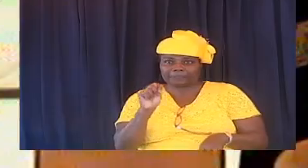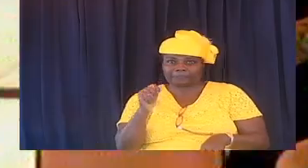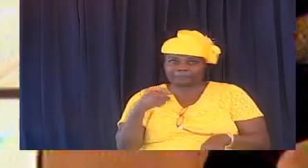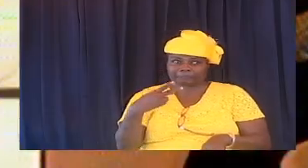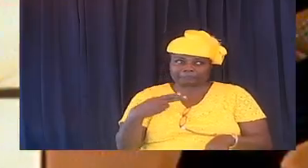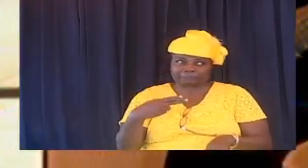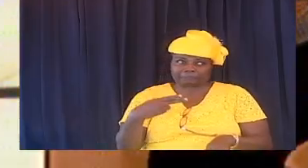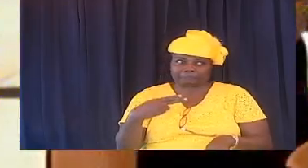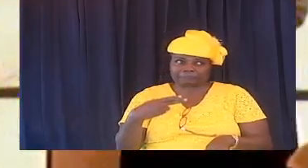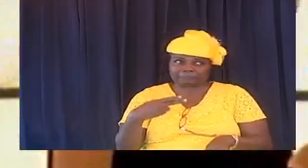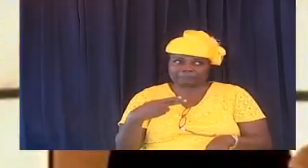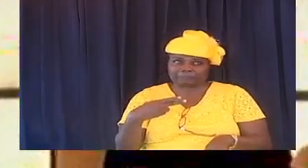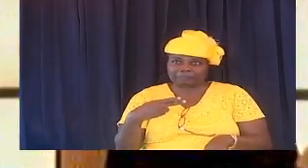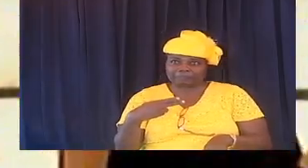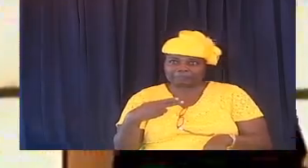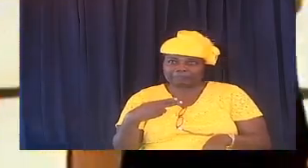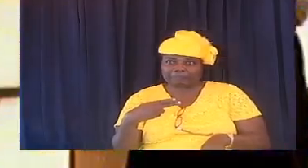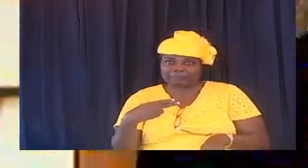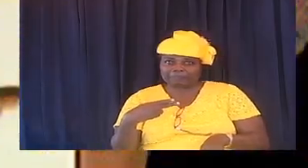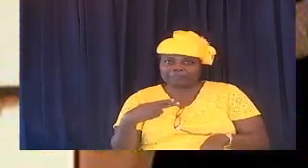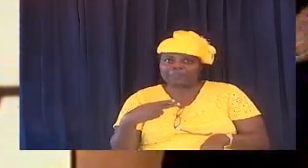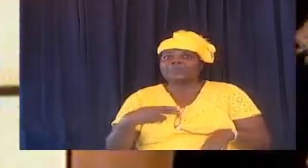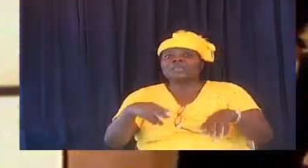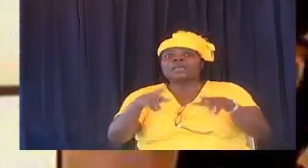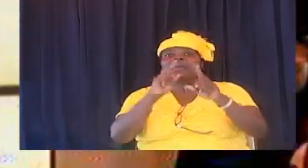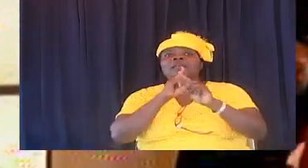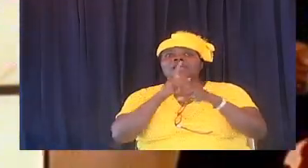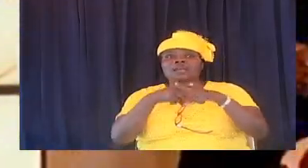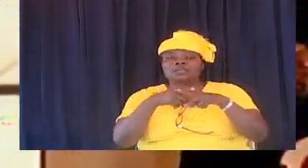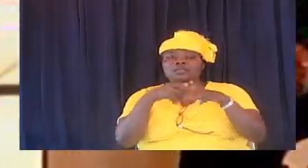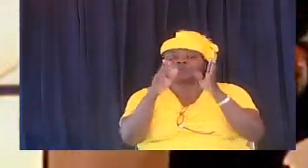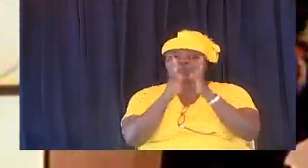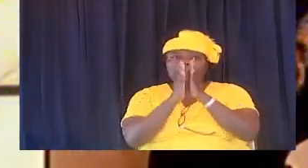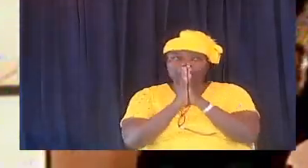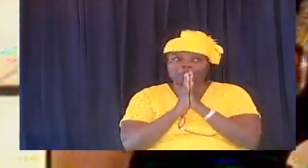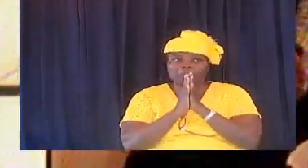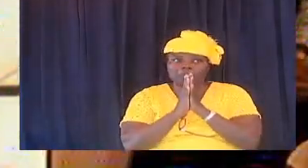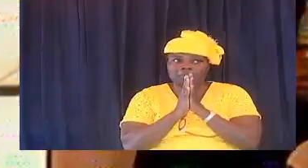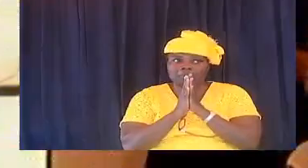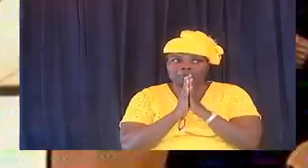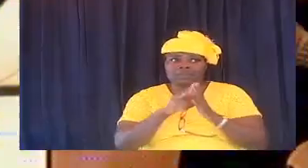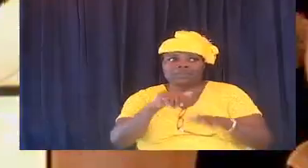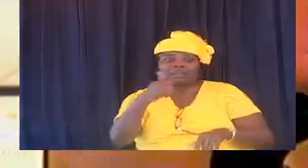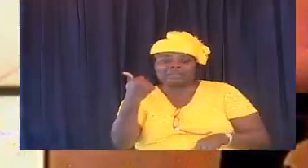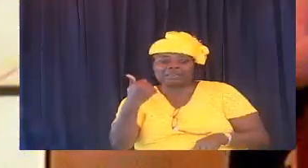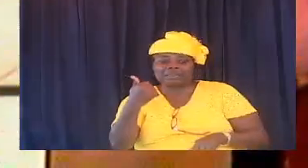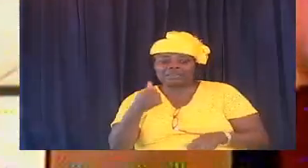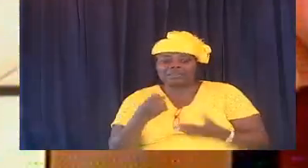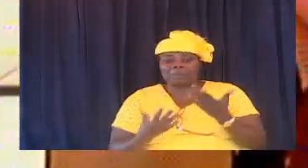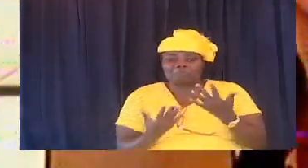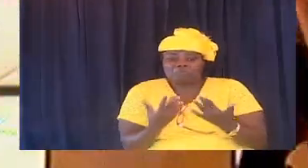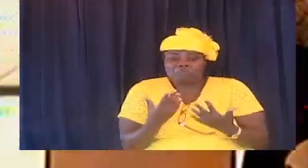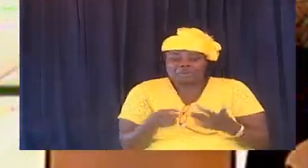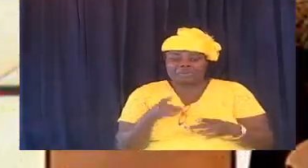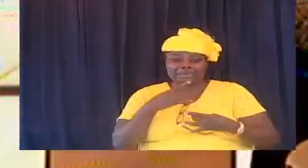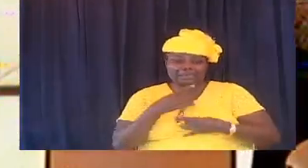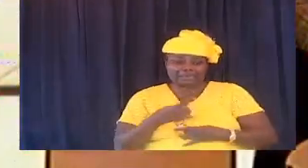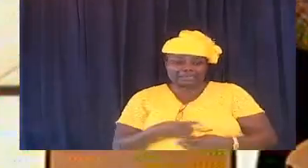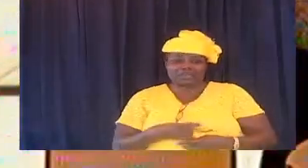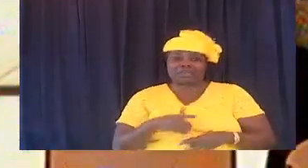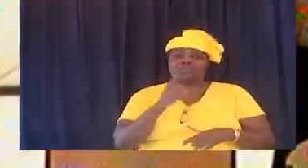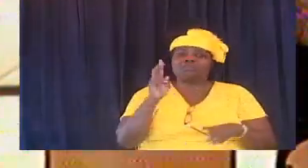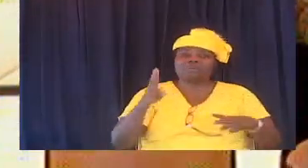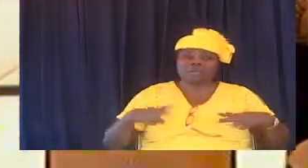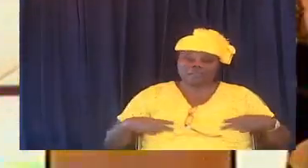prayers. But also, if there's any burning desire that you have, any request that you have